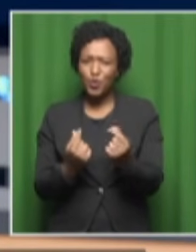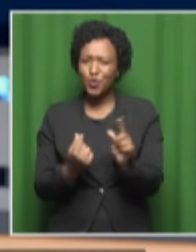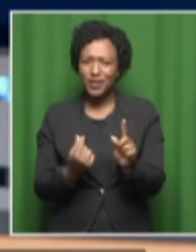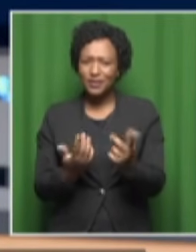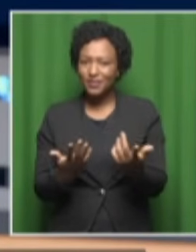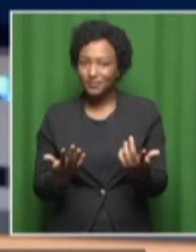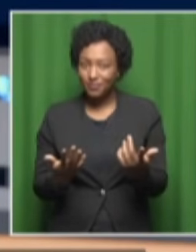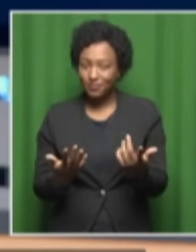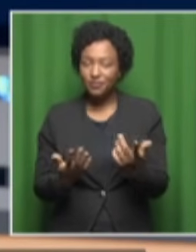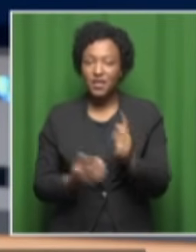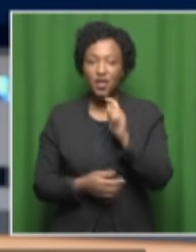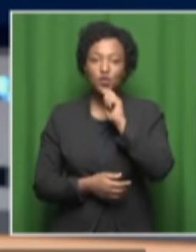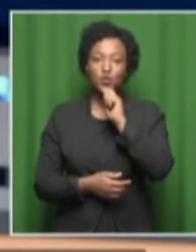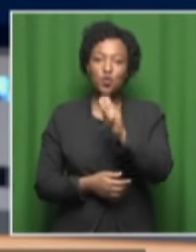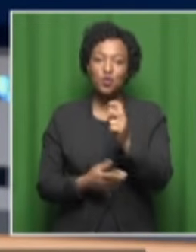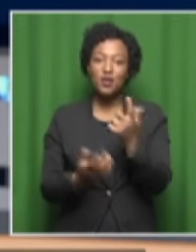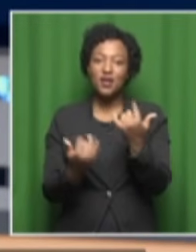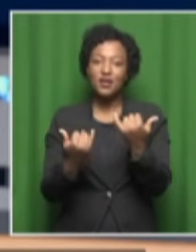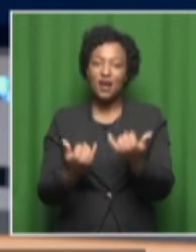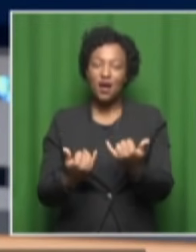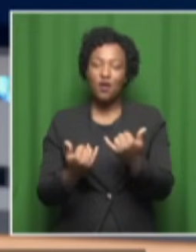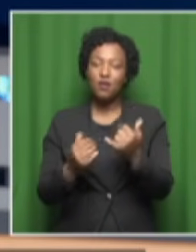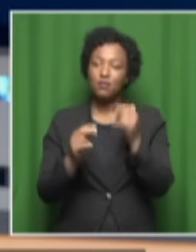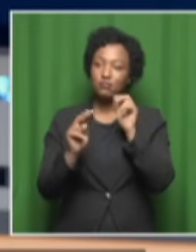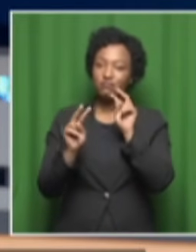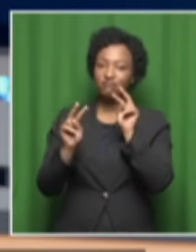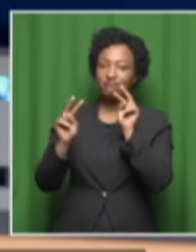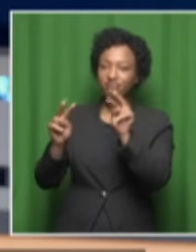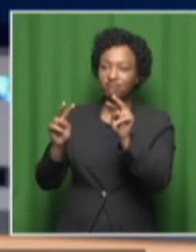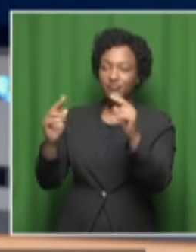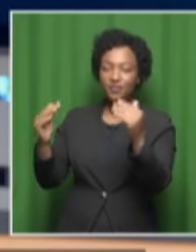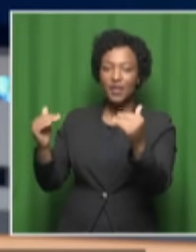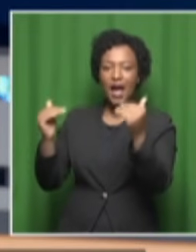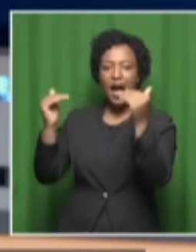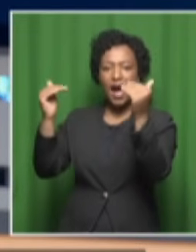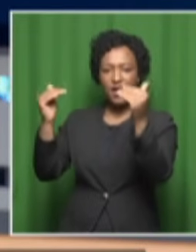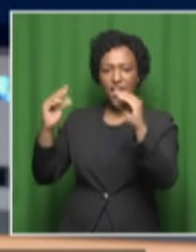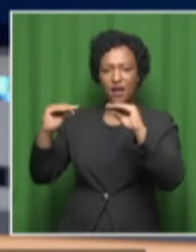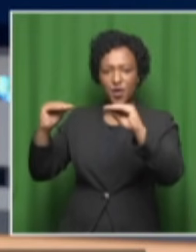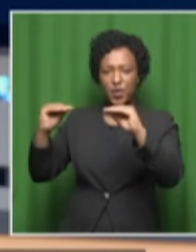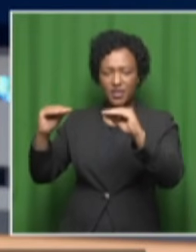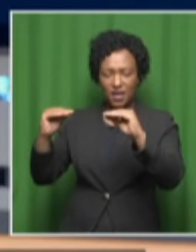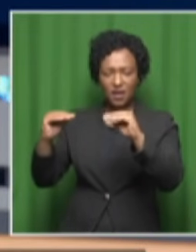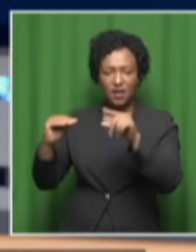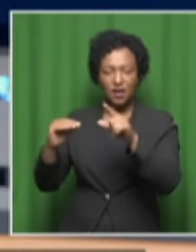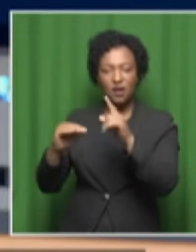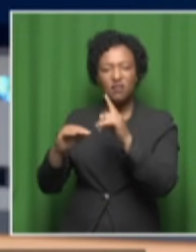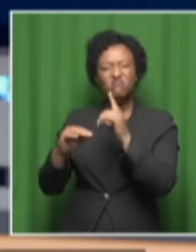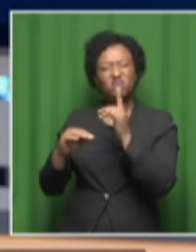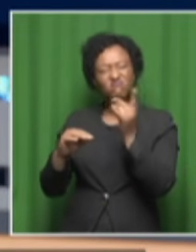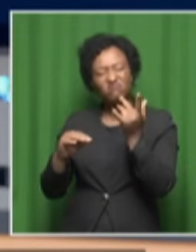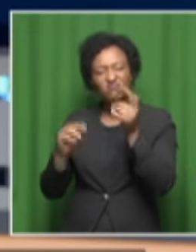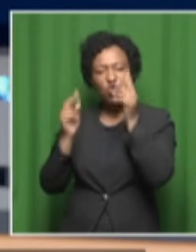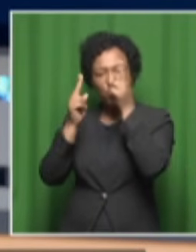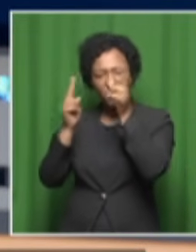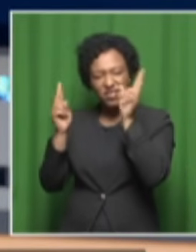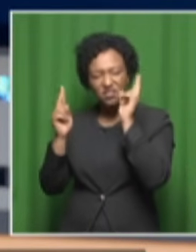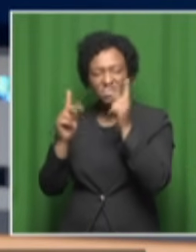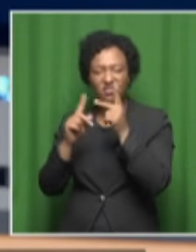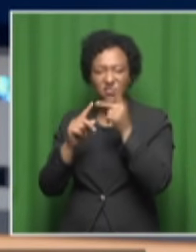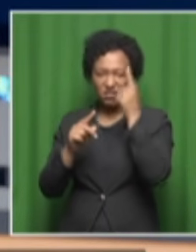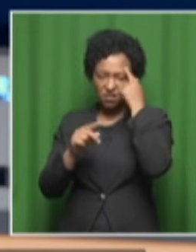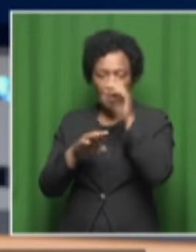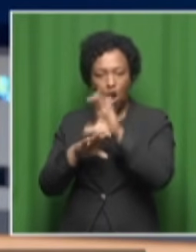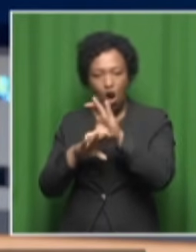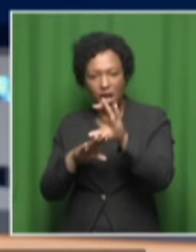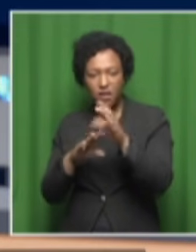reality is that we start looking towards tertiary institutions to take us forward. And government, which is a big movement,